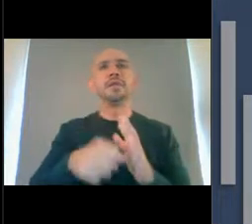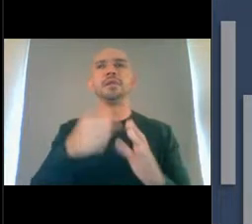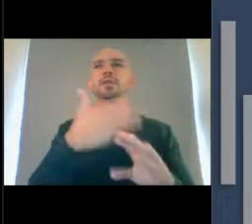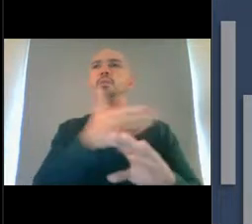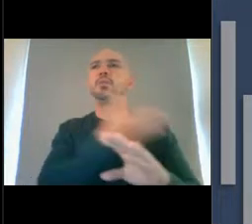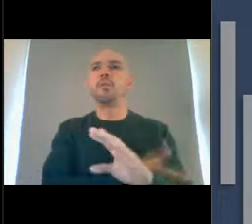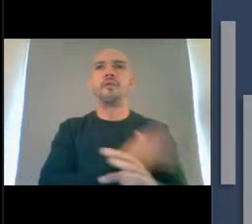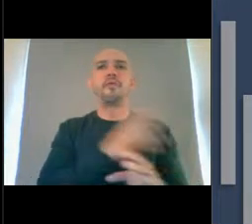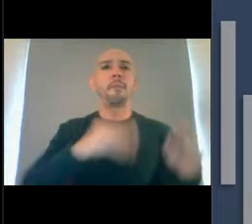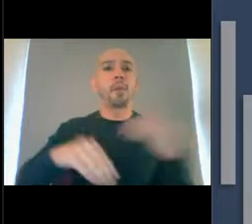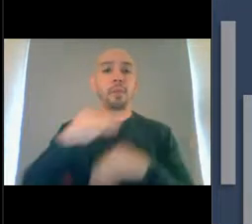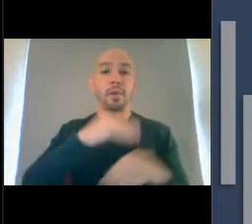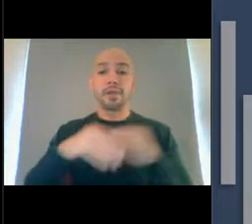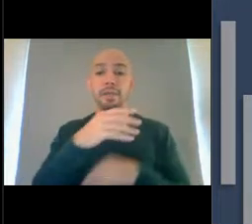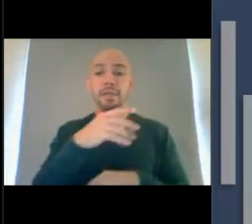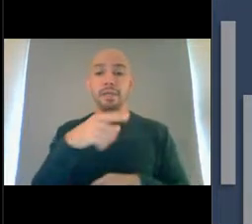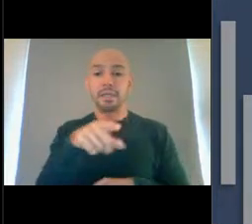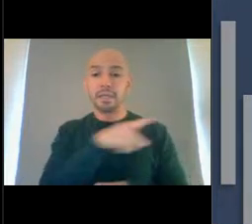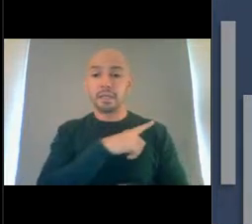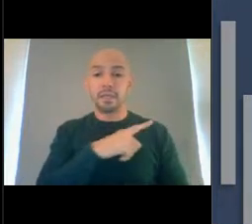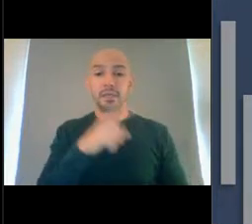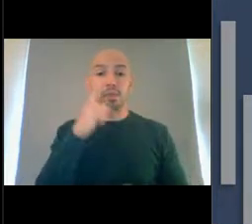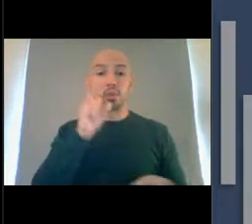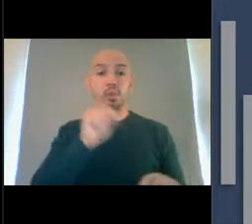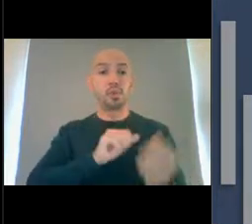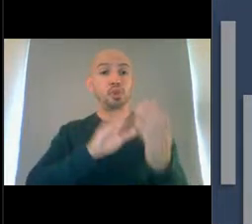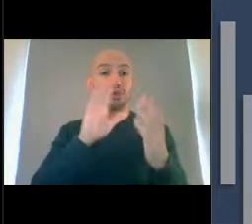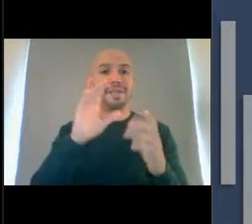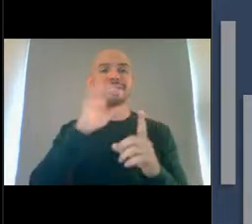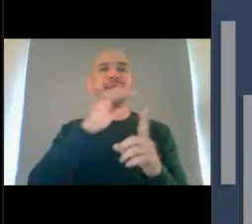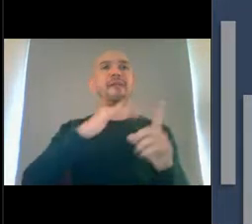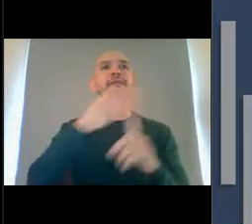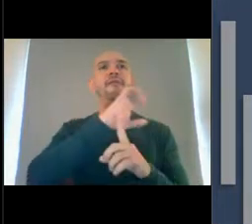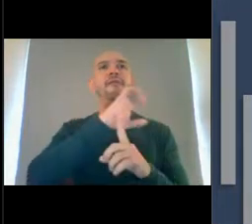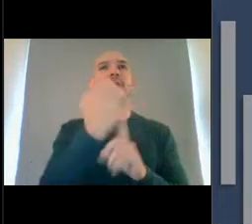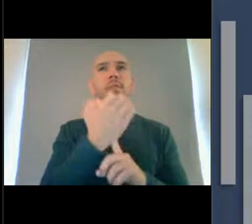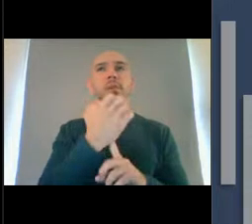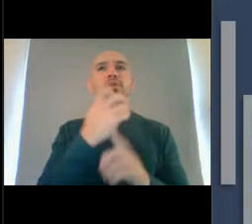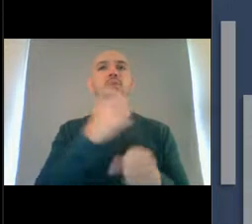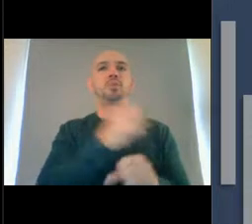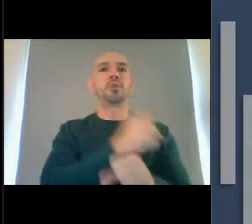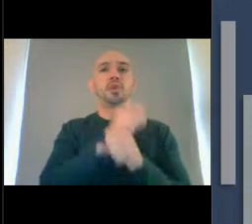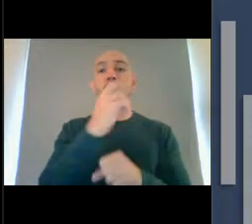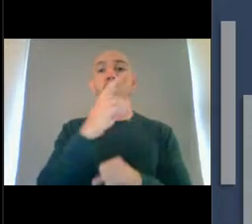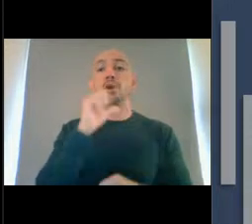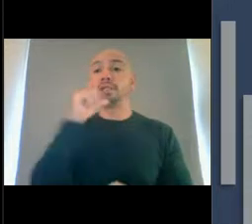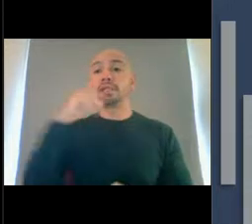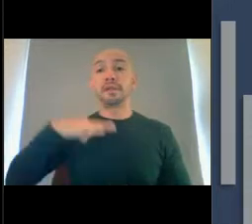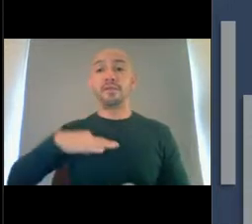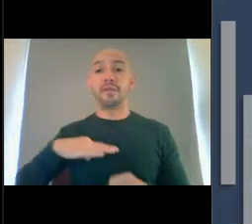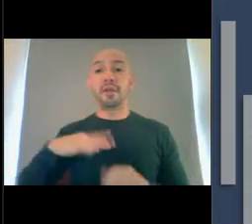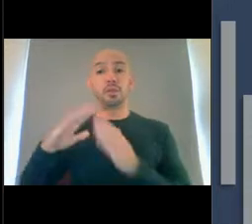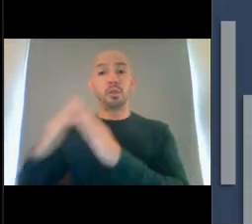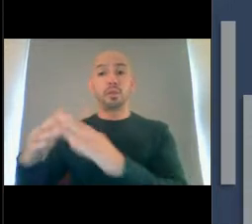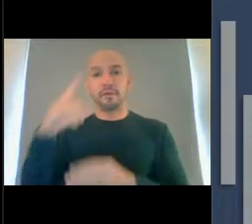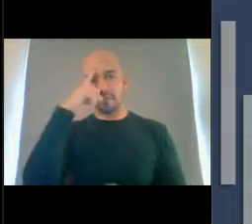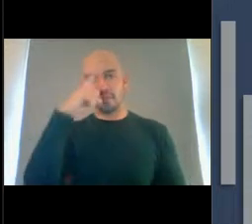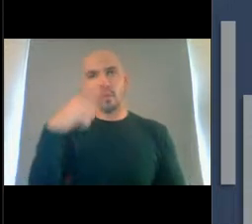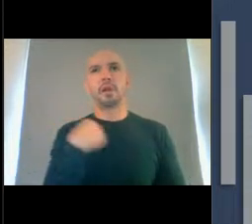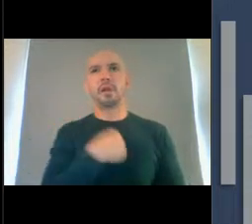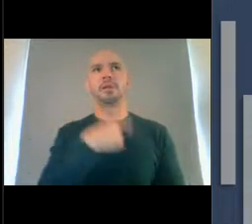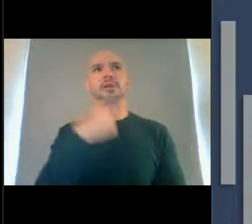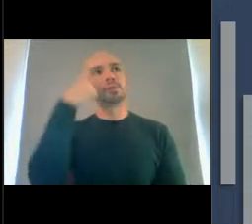but lacking the statutory funding commitments to address environmental protections or disadvantaged communities for us to me meaningfully reach our primary targets